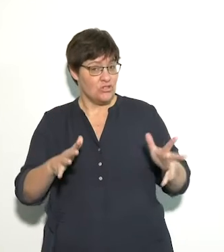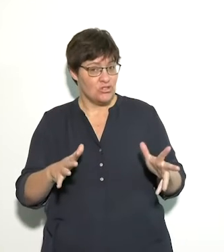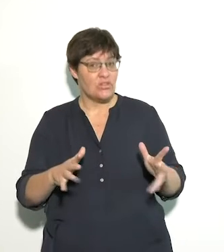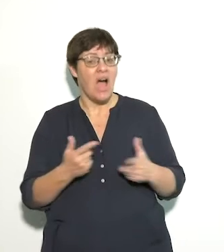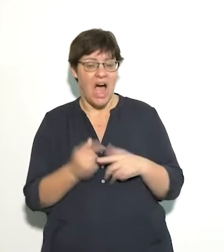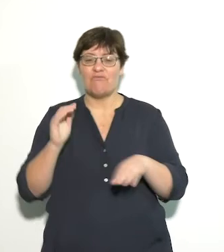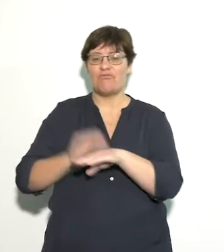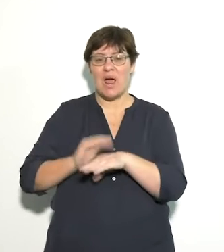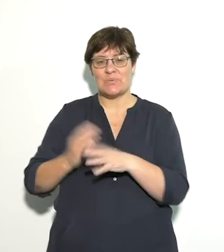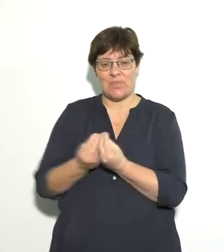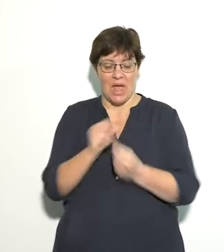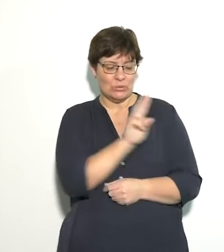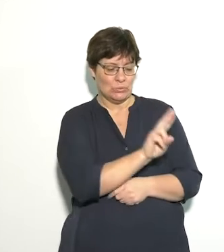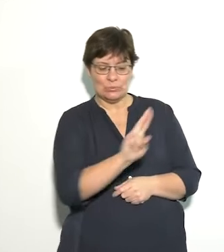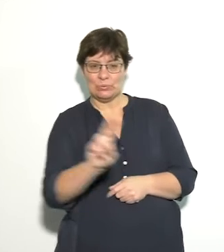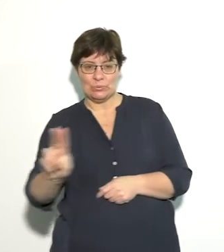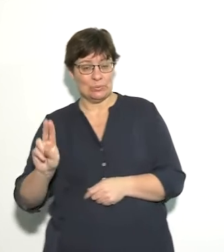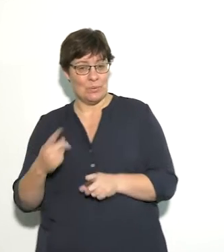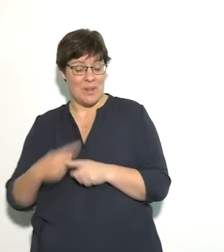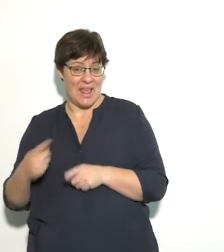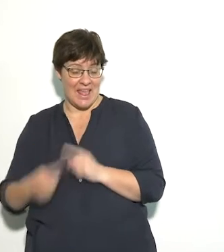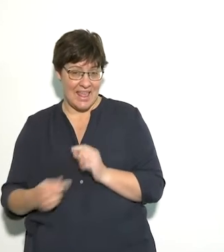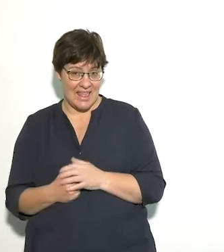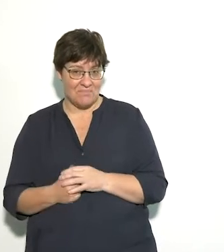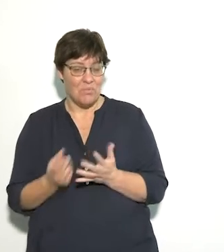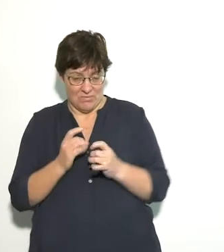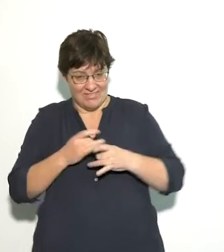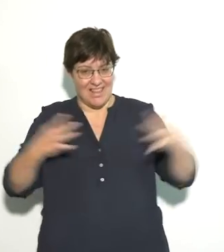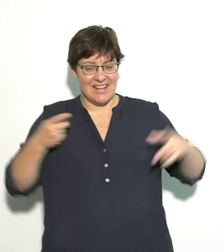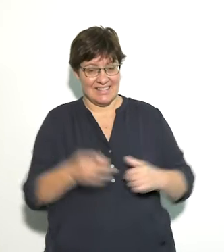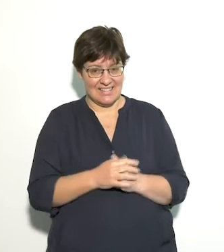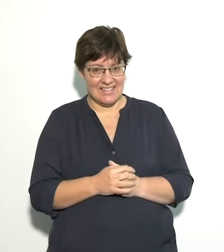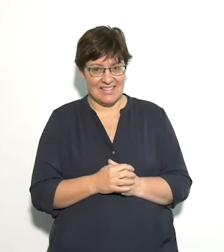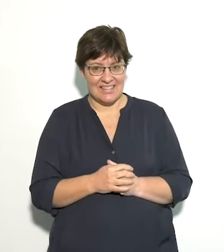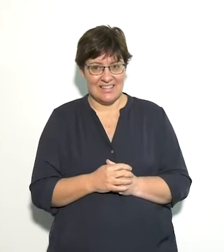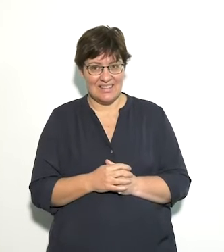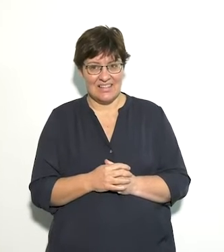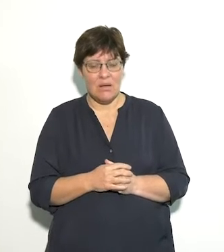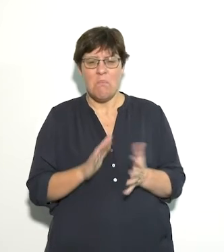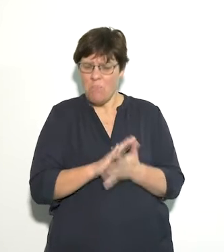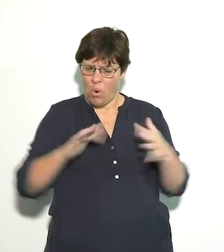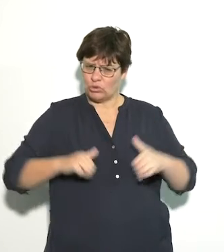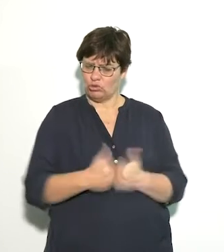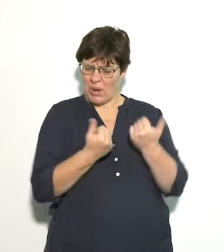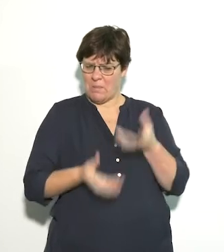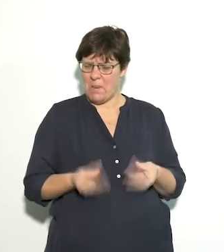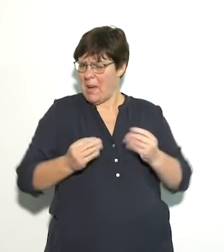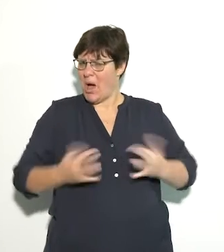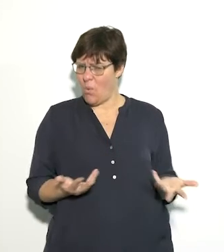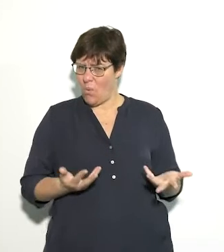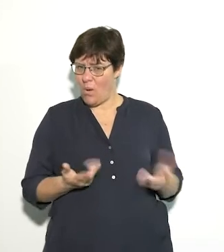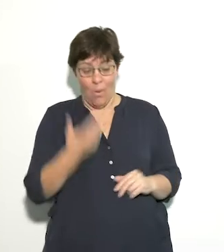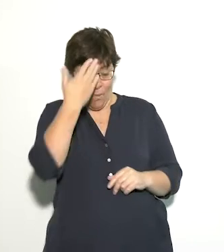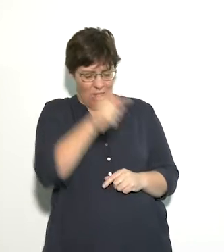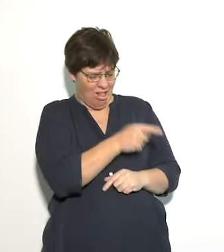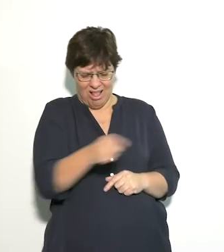it with friends. They love to play it in pairs, and that's how you start. So how do we get it a little bit more challenging? Well, once